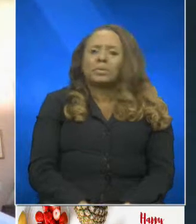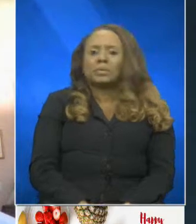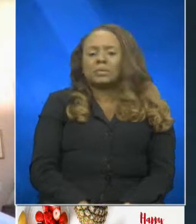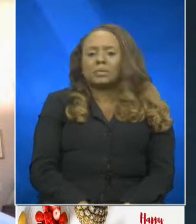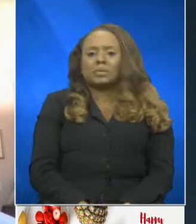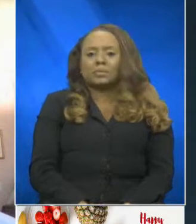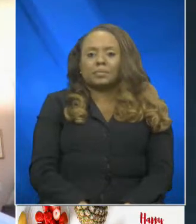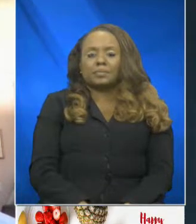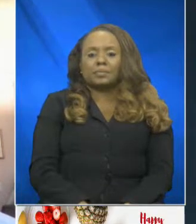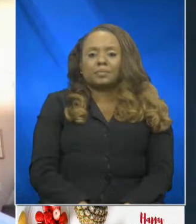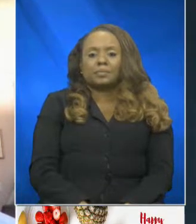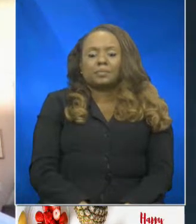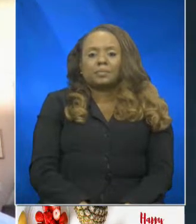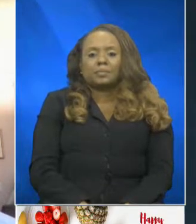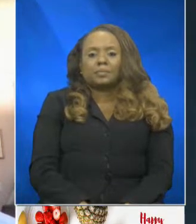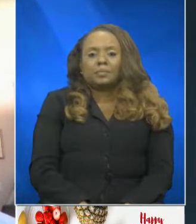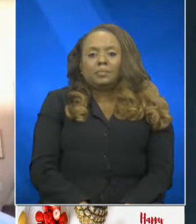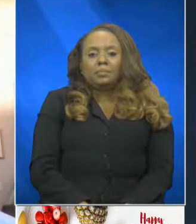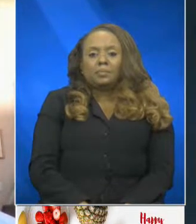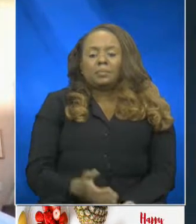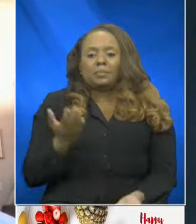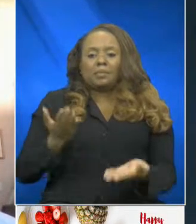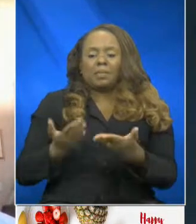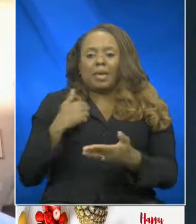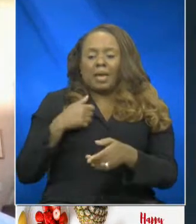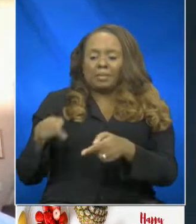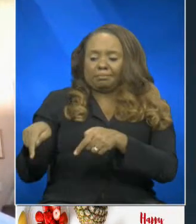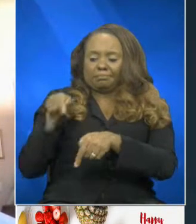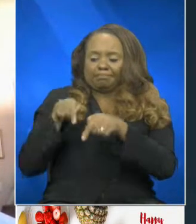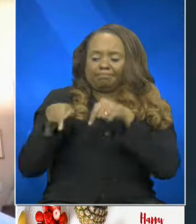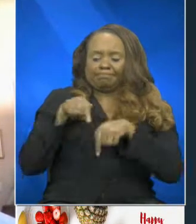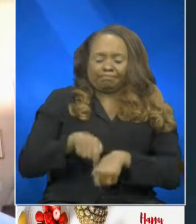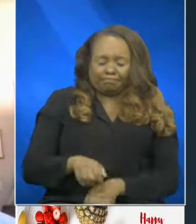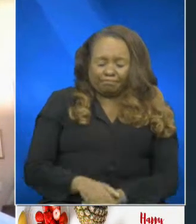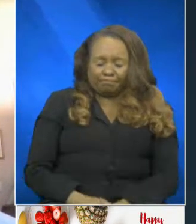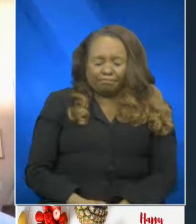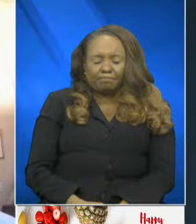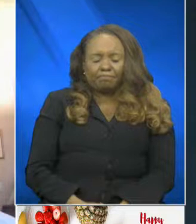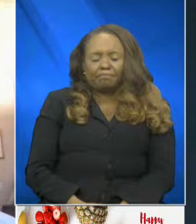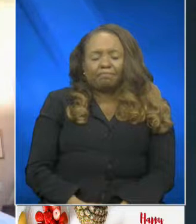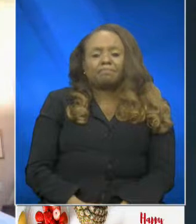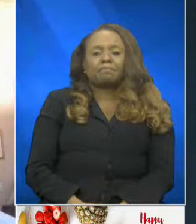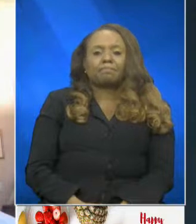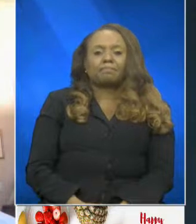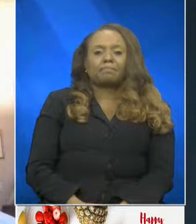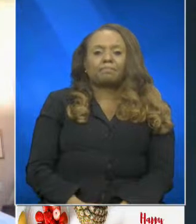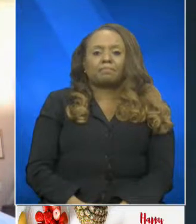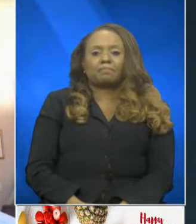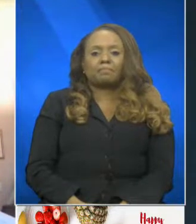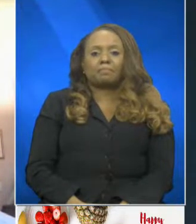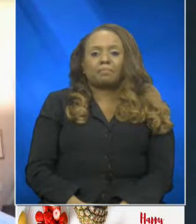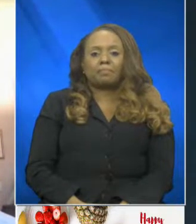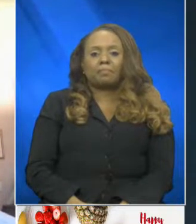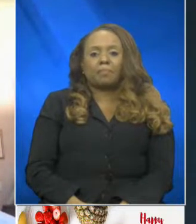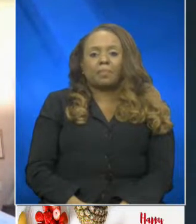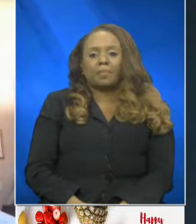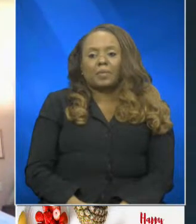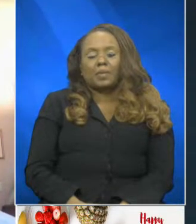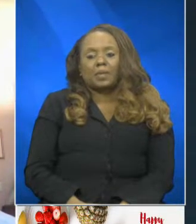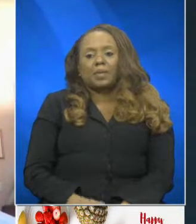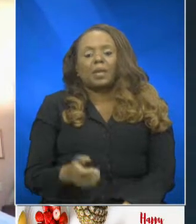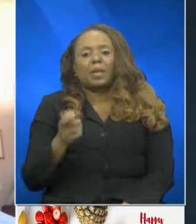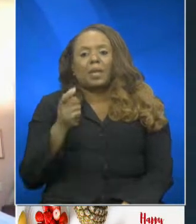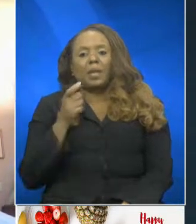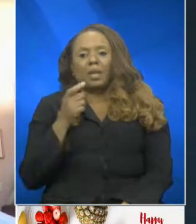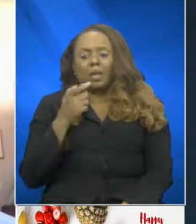I had, maybe I could go back a little bit. I had taken a COVID test, a rapid